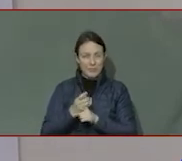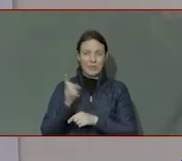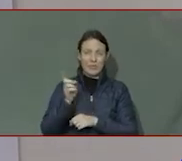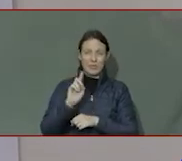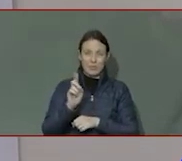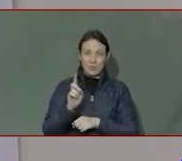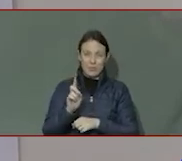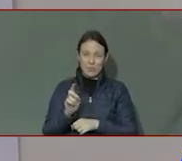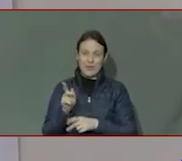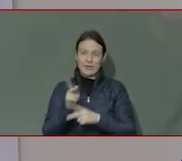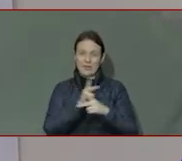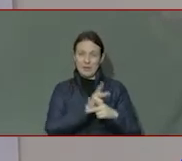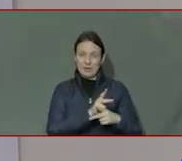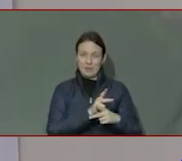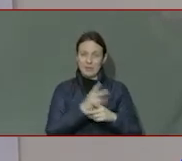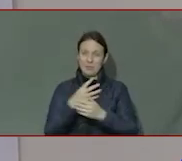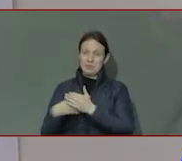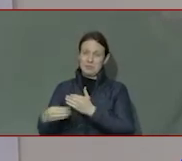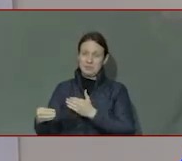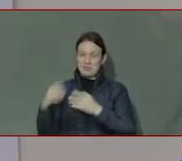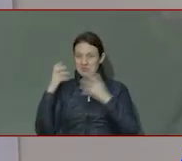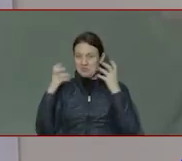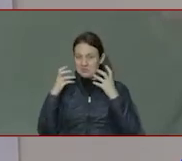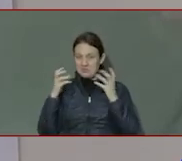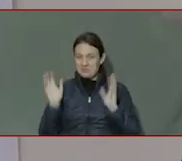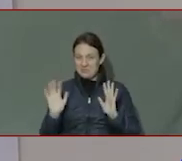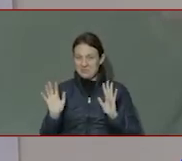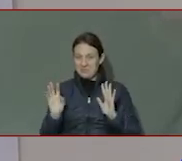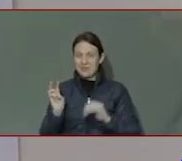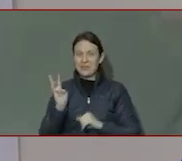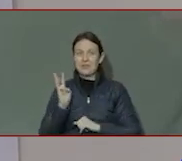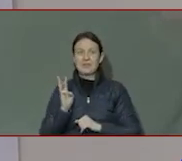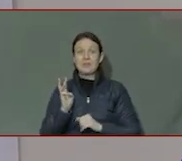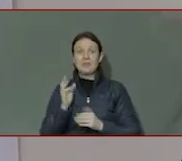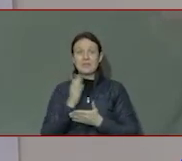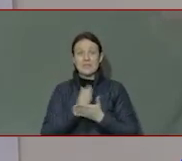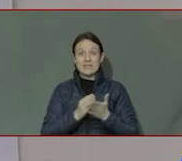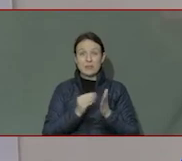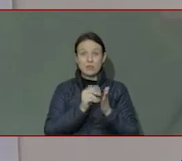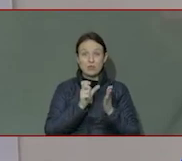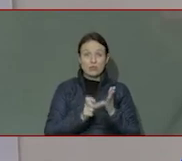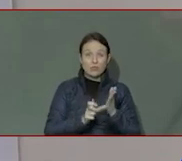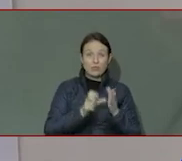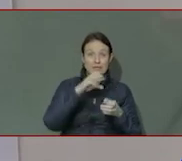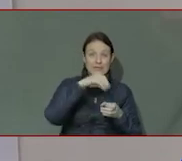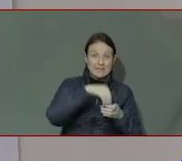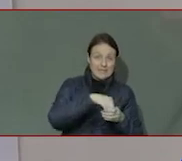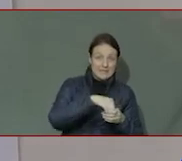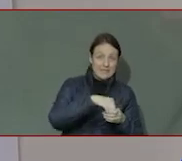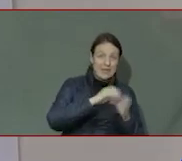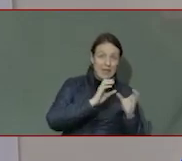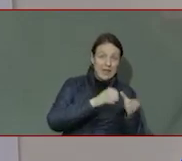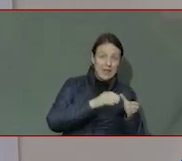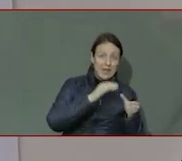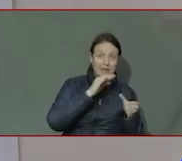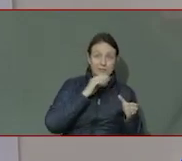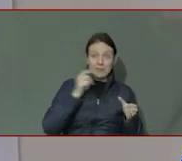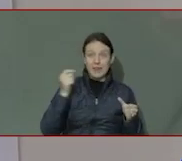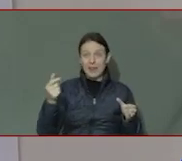okay? Now it's not there. Because more learners are in class, there's less outside. Are we